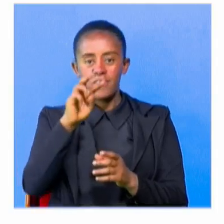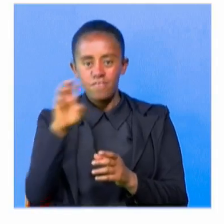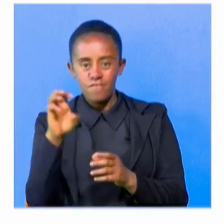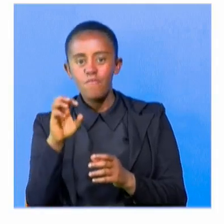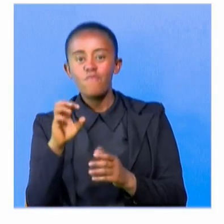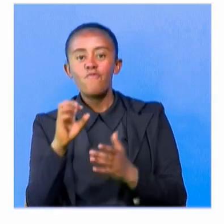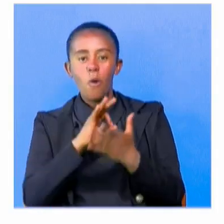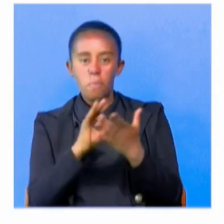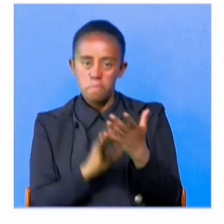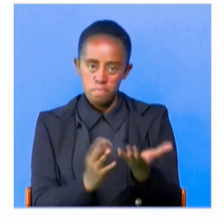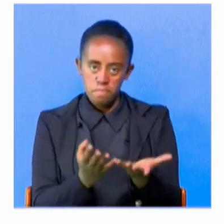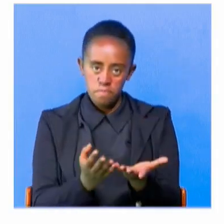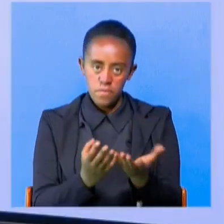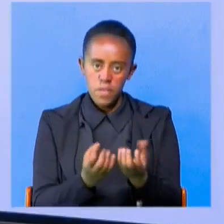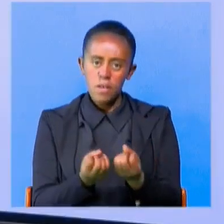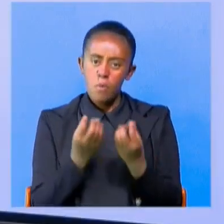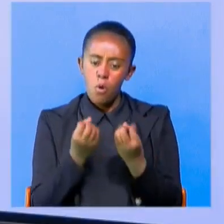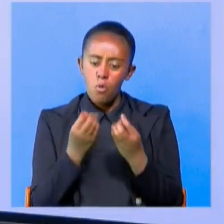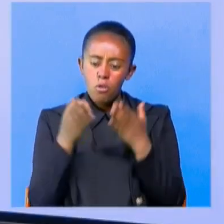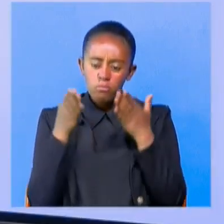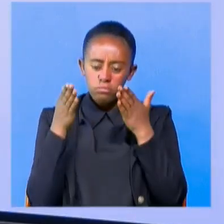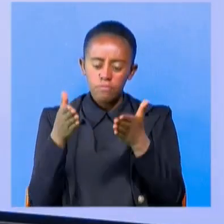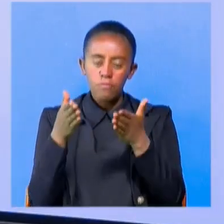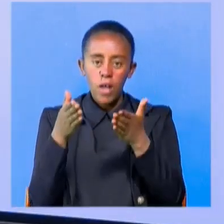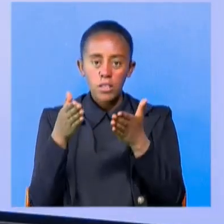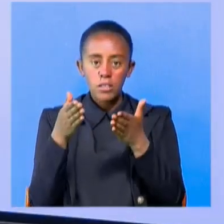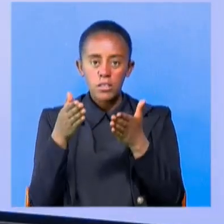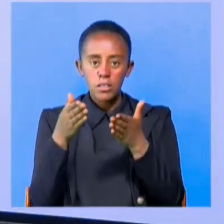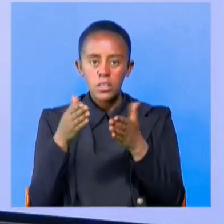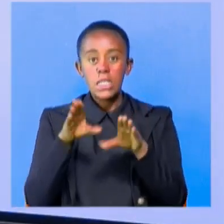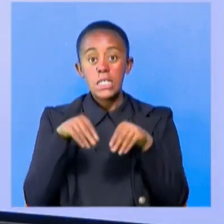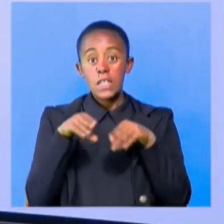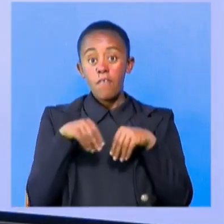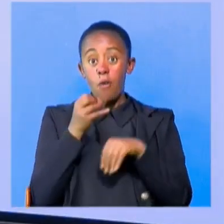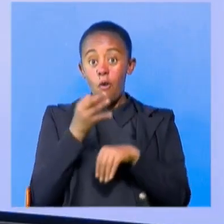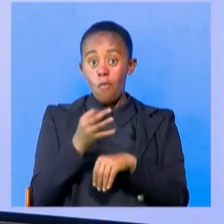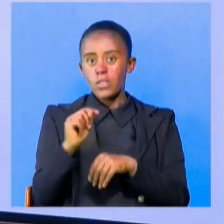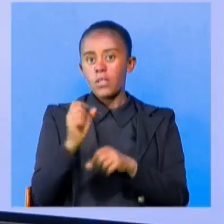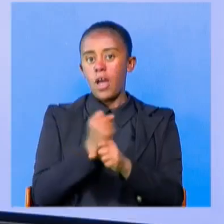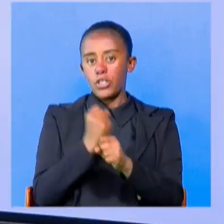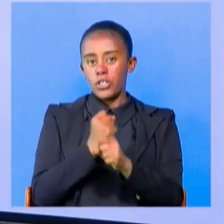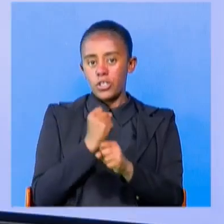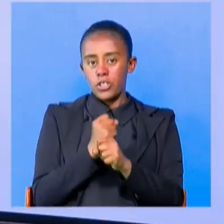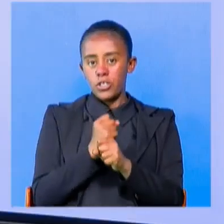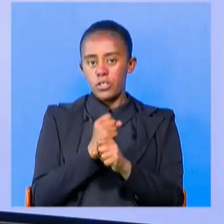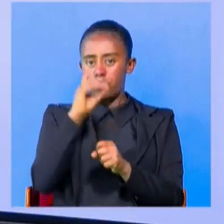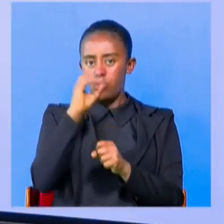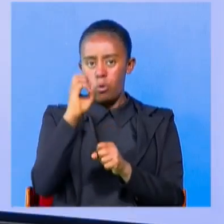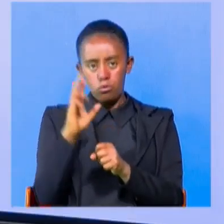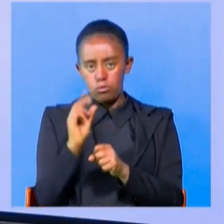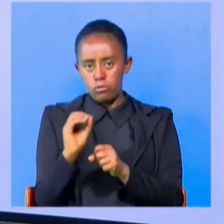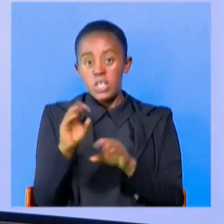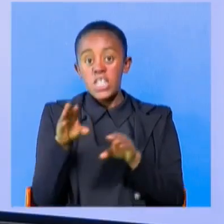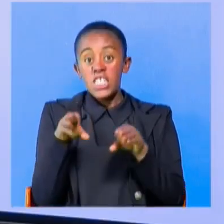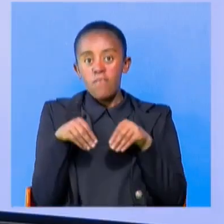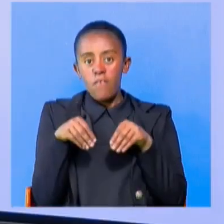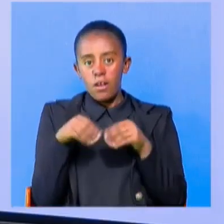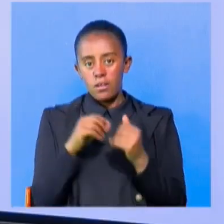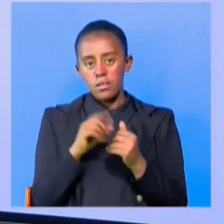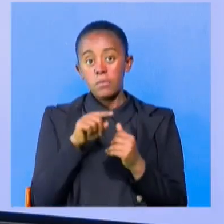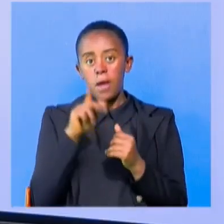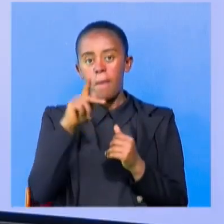We give more emphasis to the receiver of the action. So it becomes what?